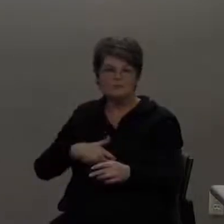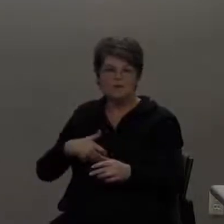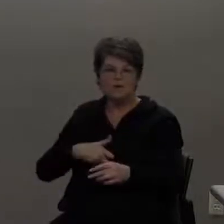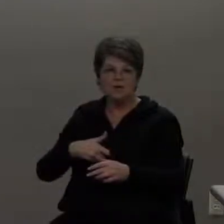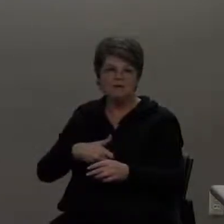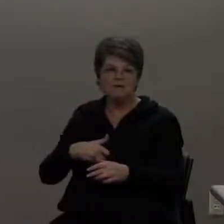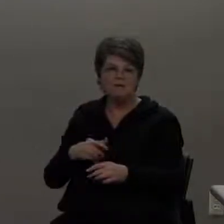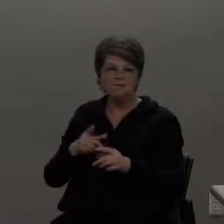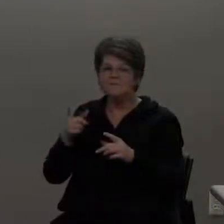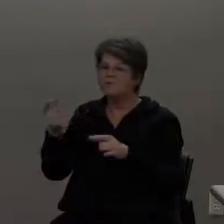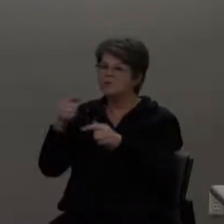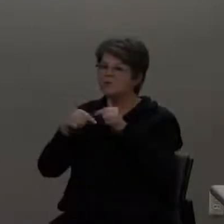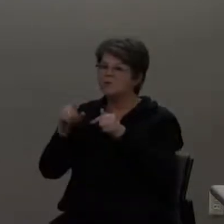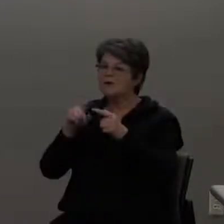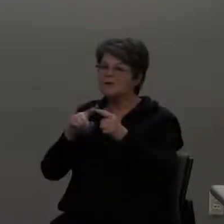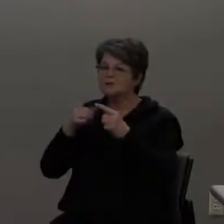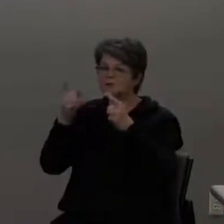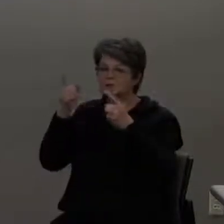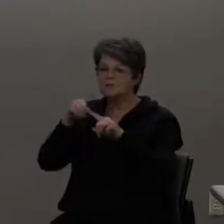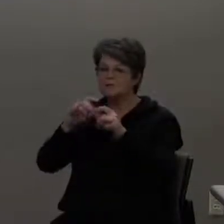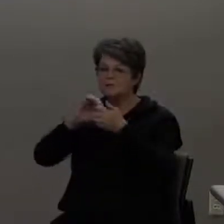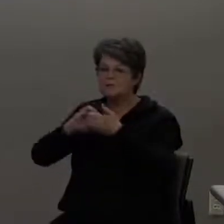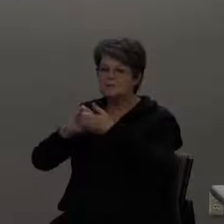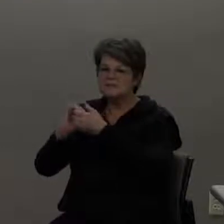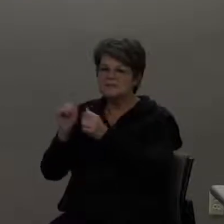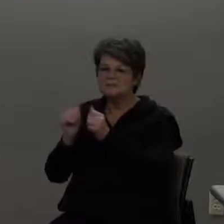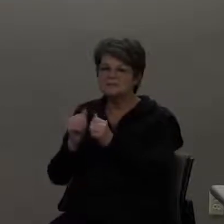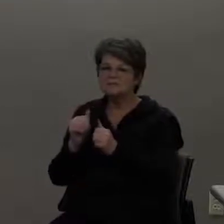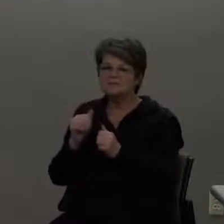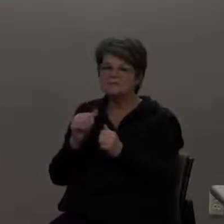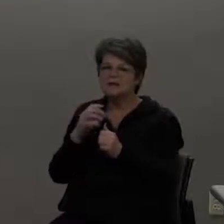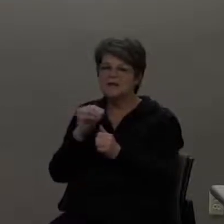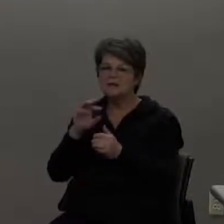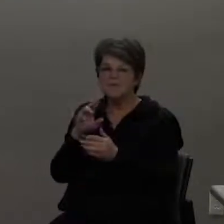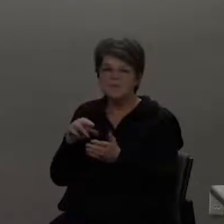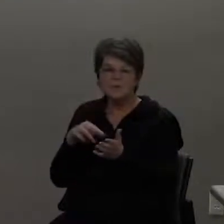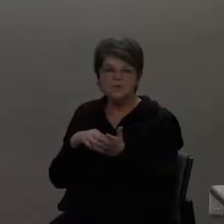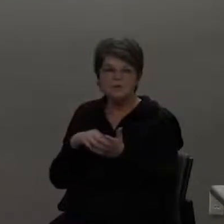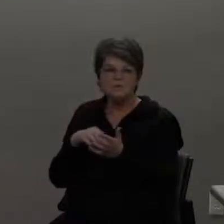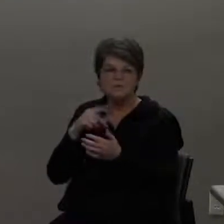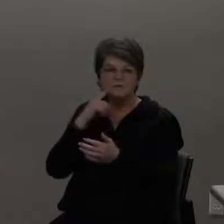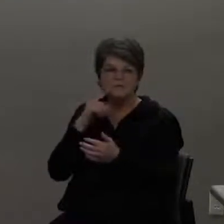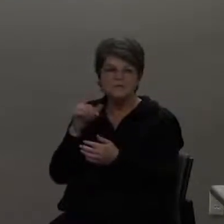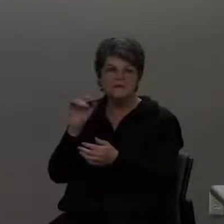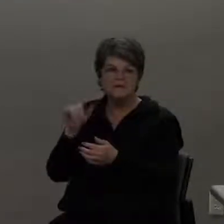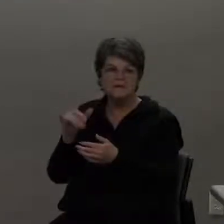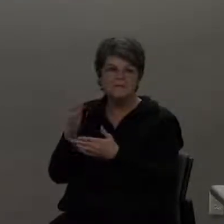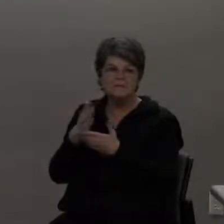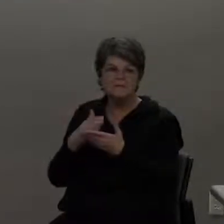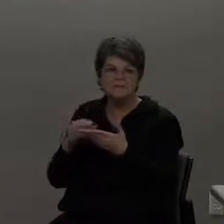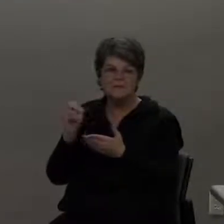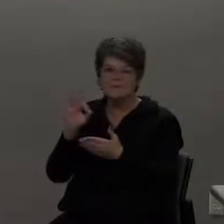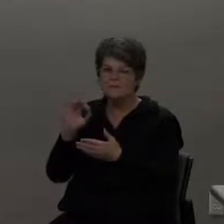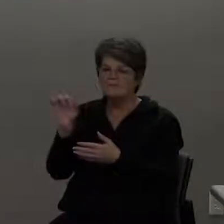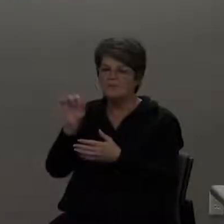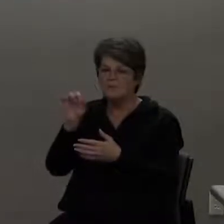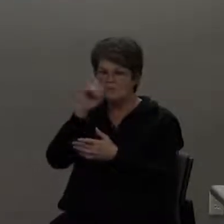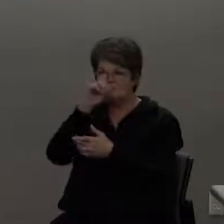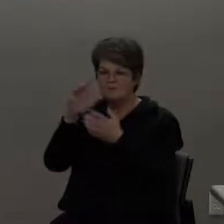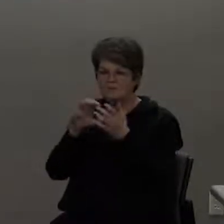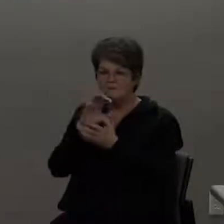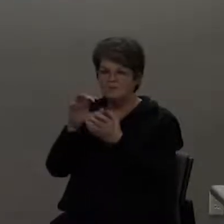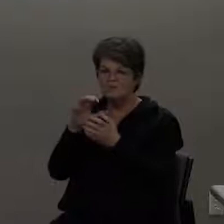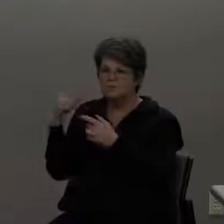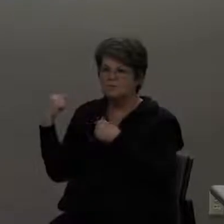wanted to go back to the consensus among the partners and the roles. Yes. And I think that's part of where the confusion has